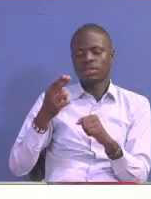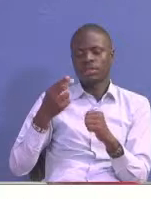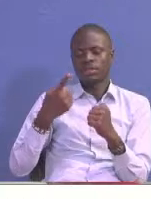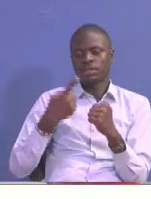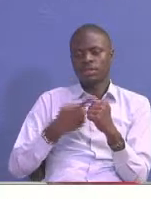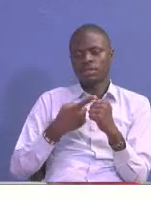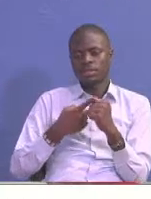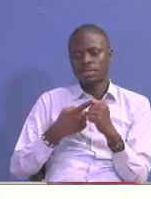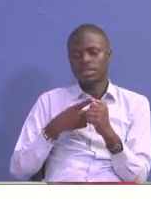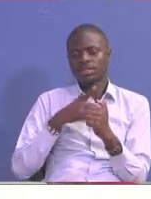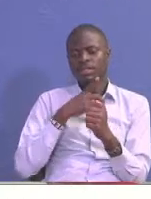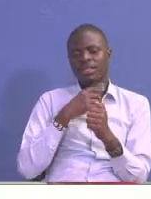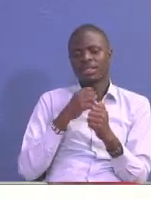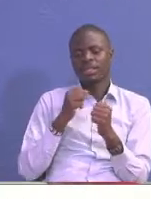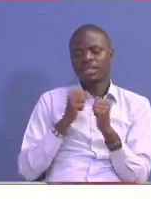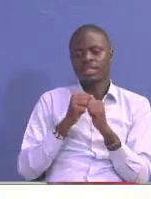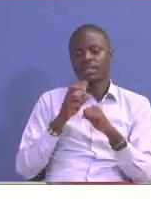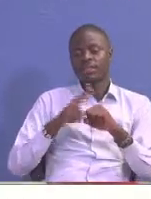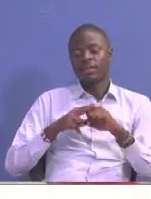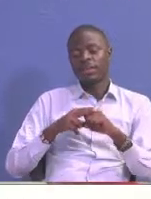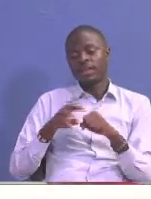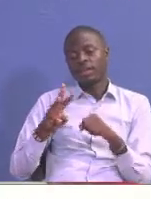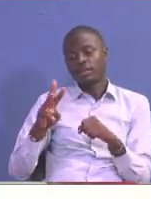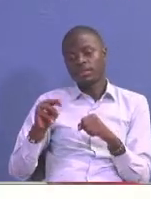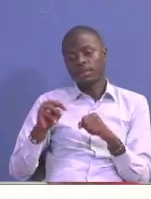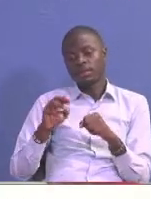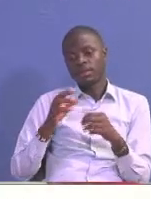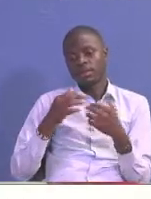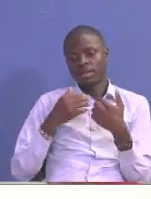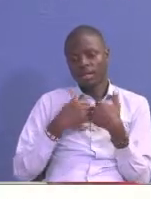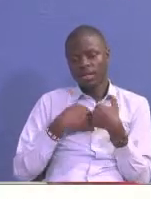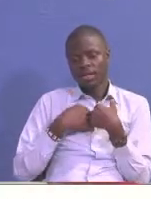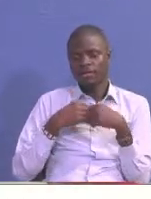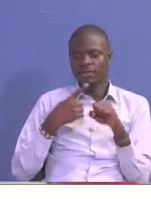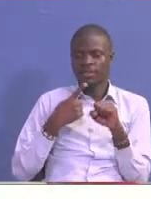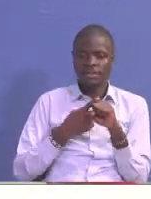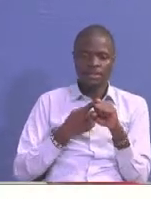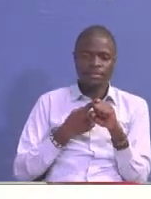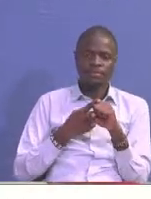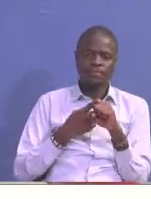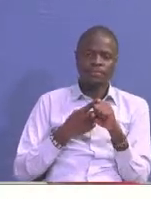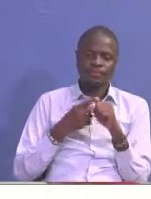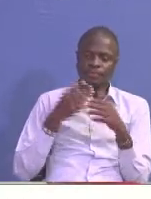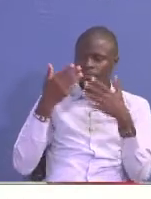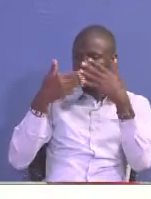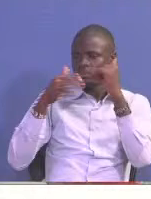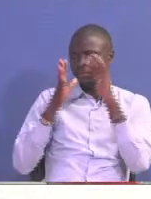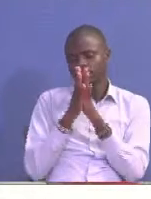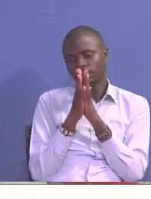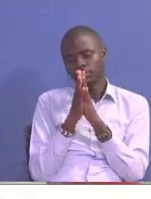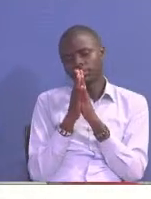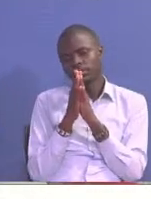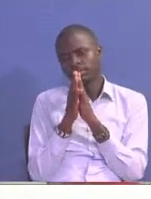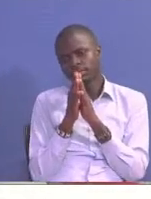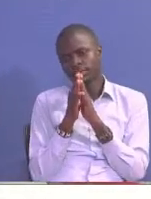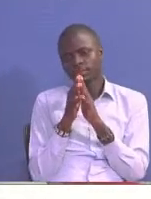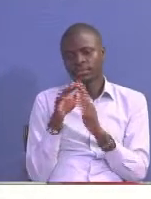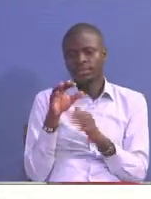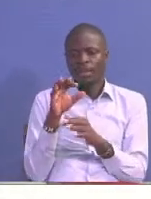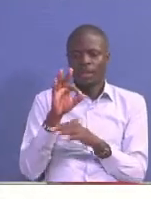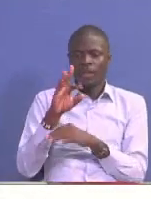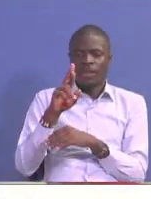about 17 million, and they have all 6 universities.